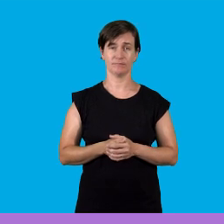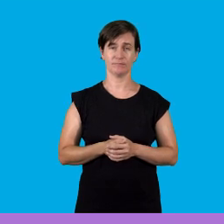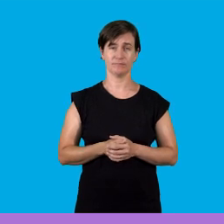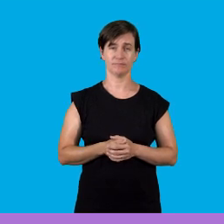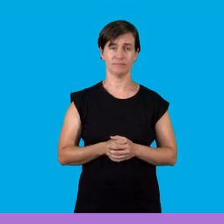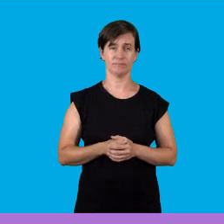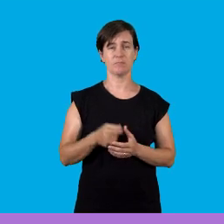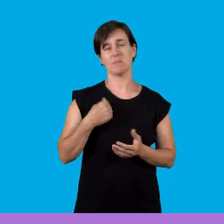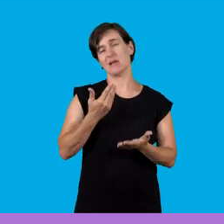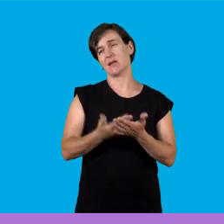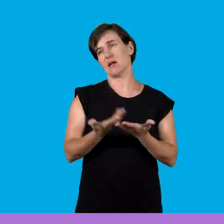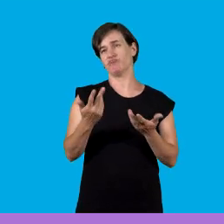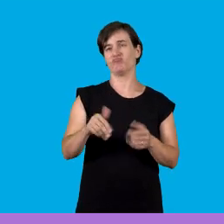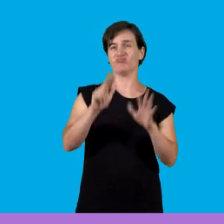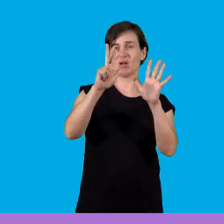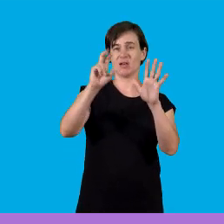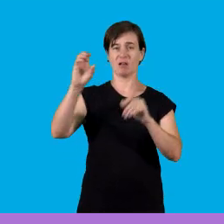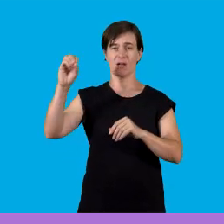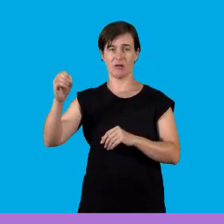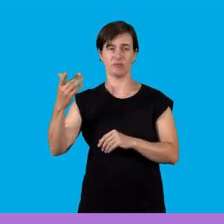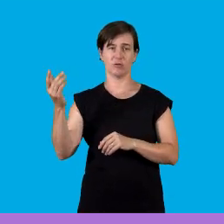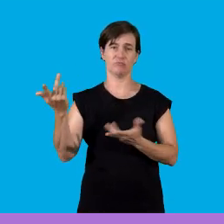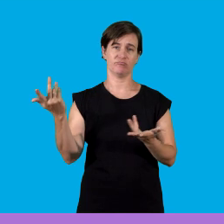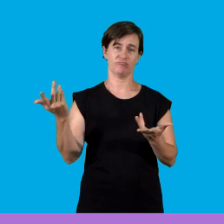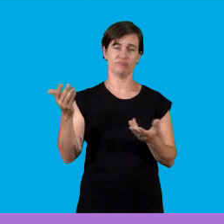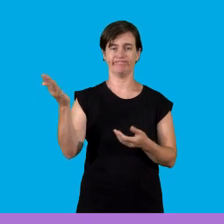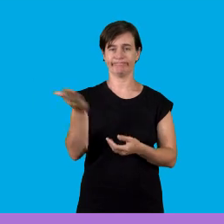I can also write as 800 meters